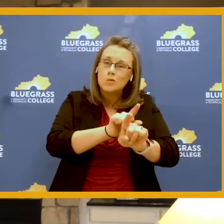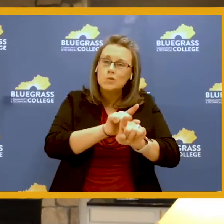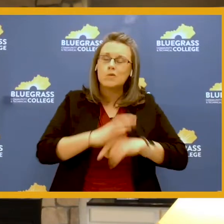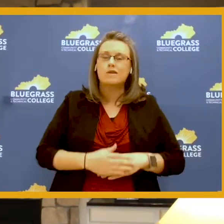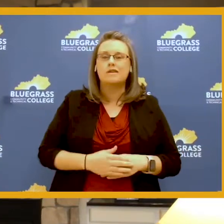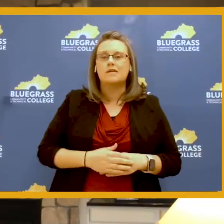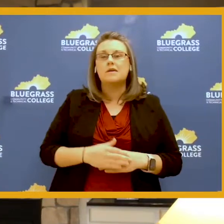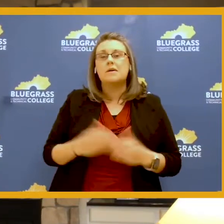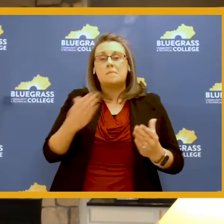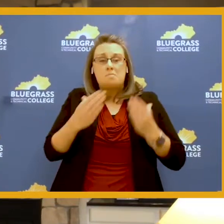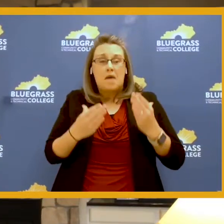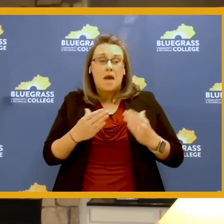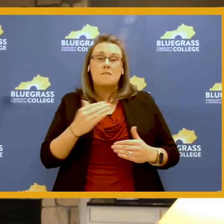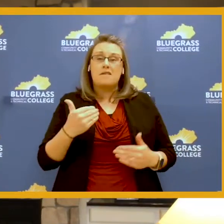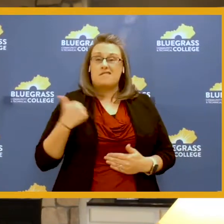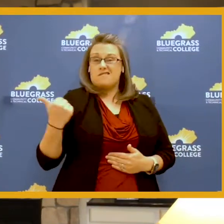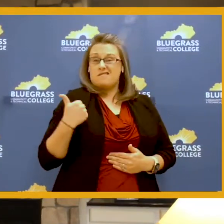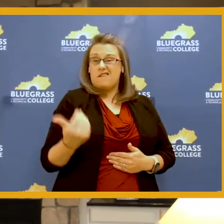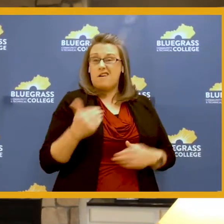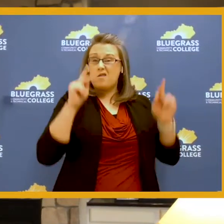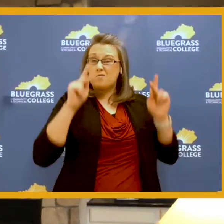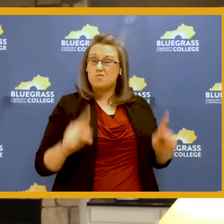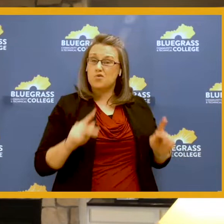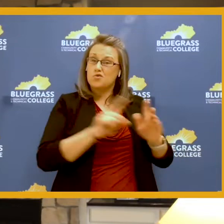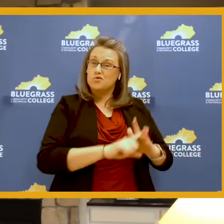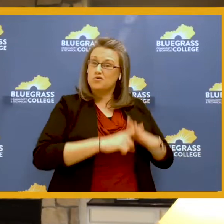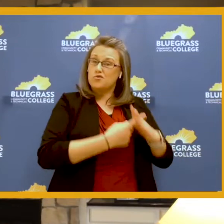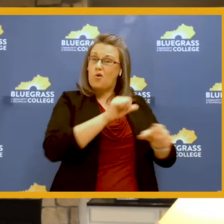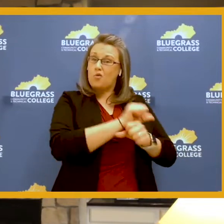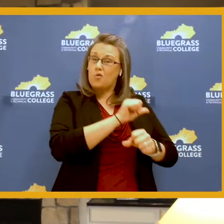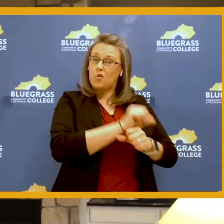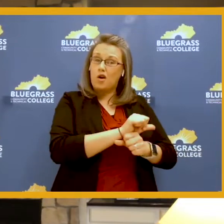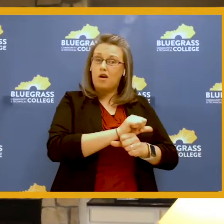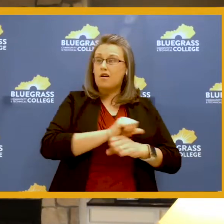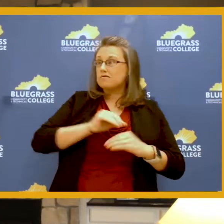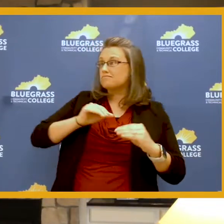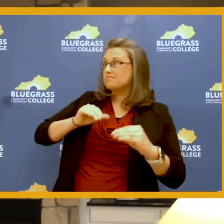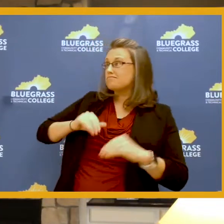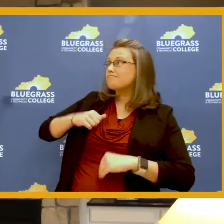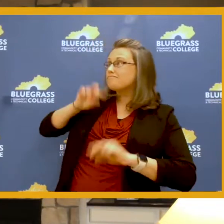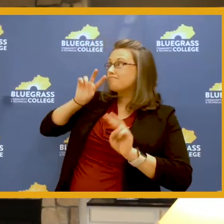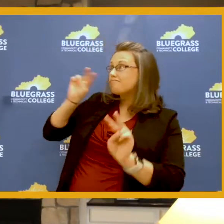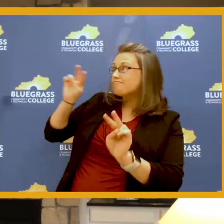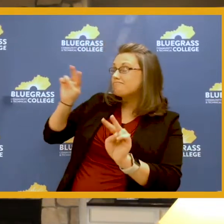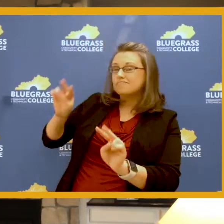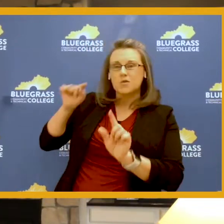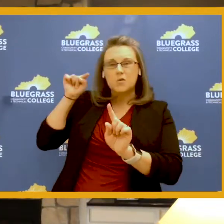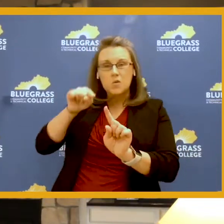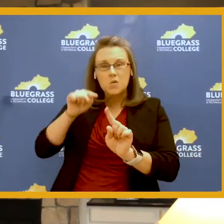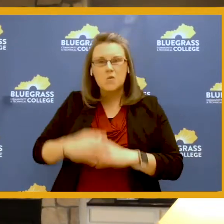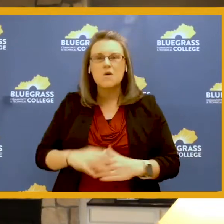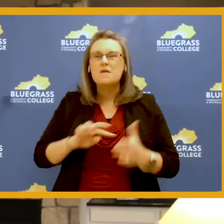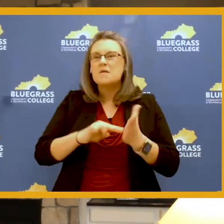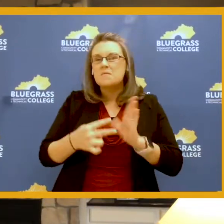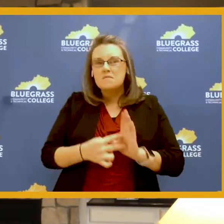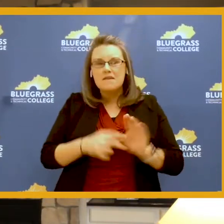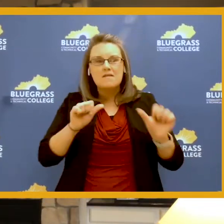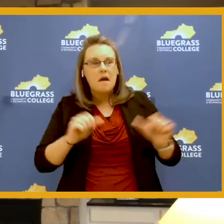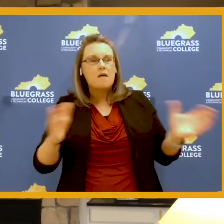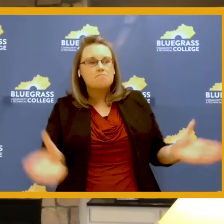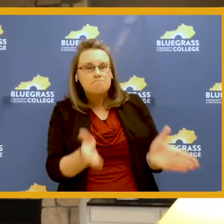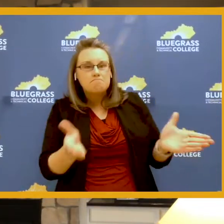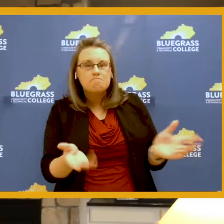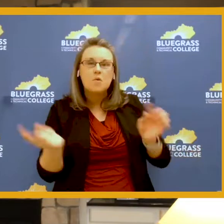possible or even think that it's worth it. If every single one of you listening to this message was able to influence just